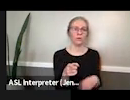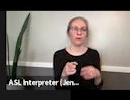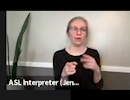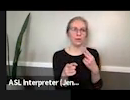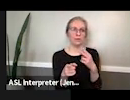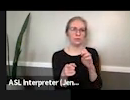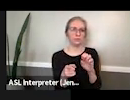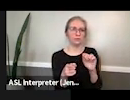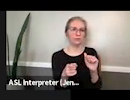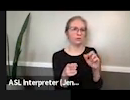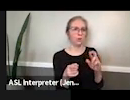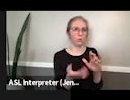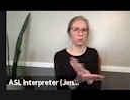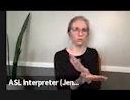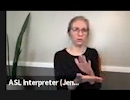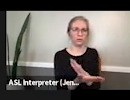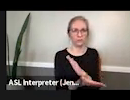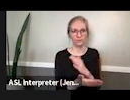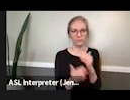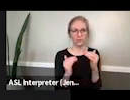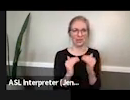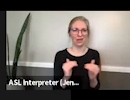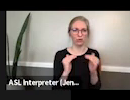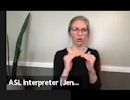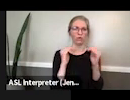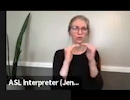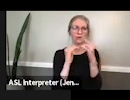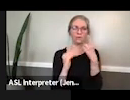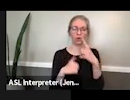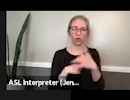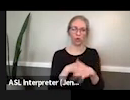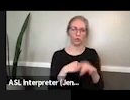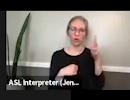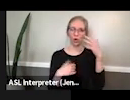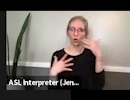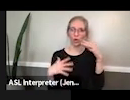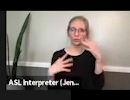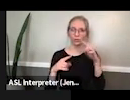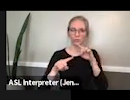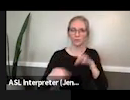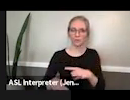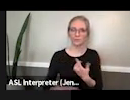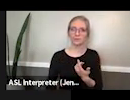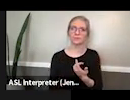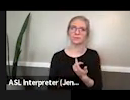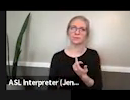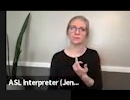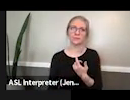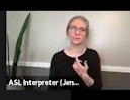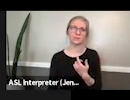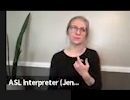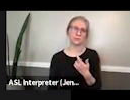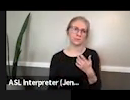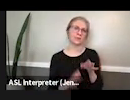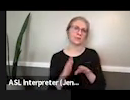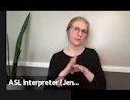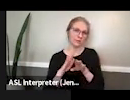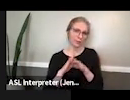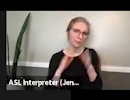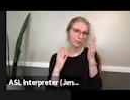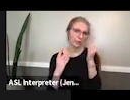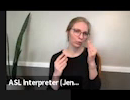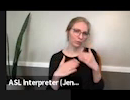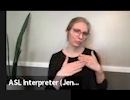document. That's a hierarchy of early auditory responses. Gives you developmental information birth